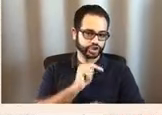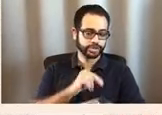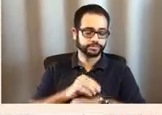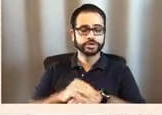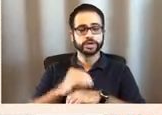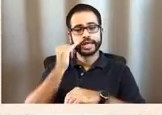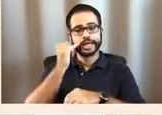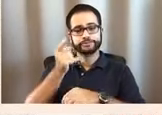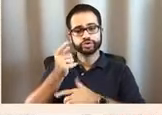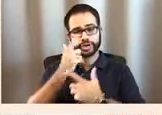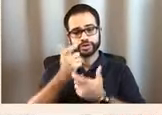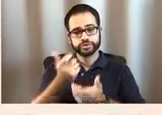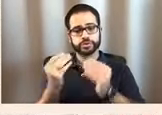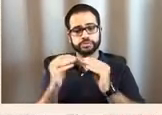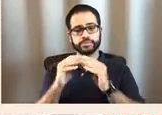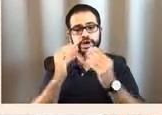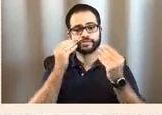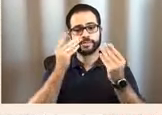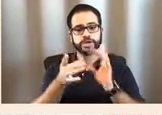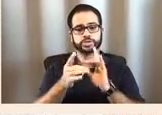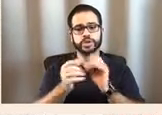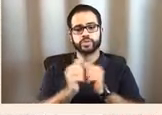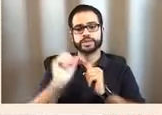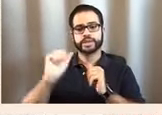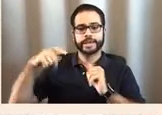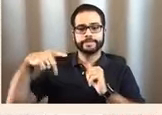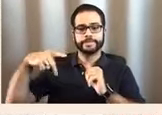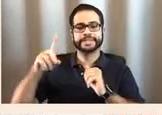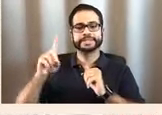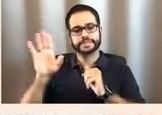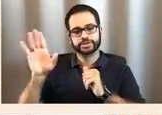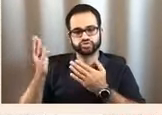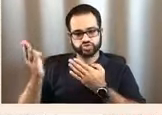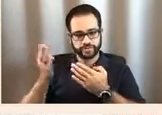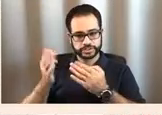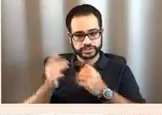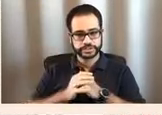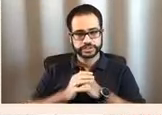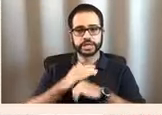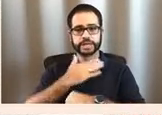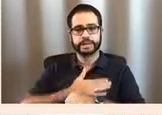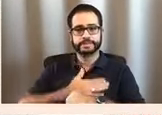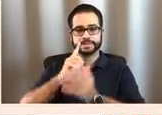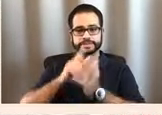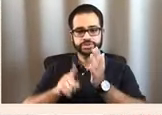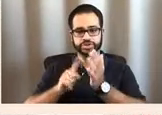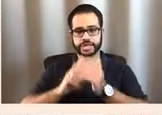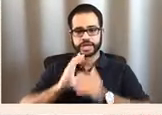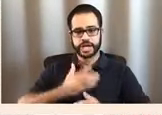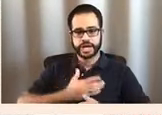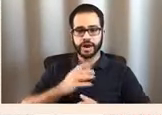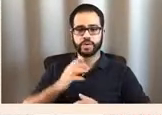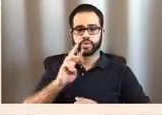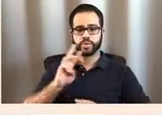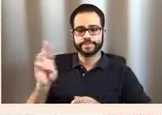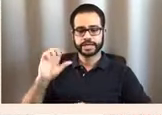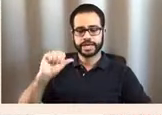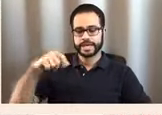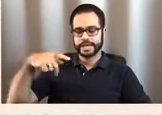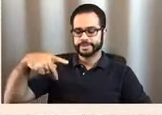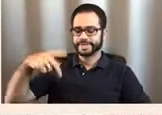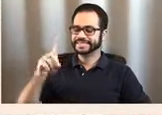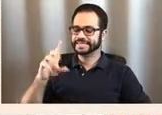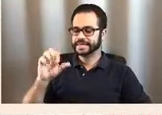more information regarding APD services, please check out our website. We've got